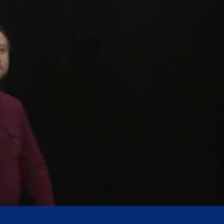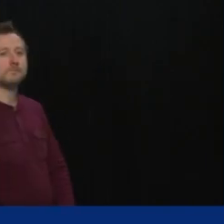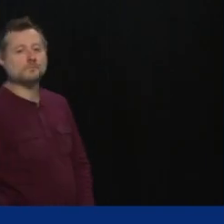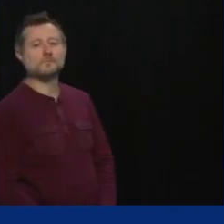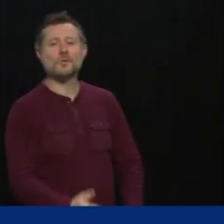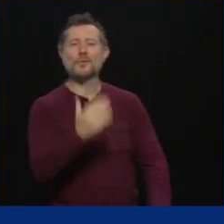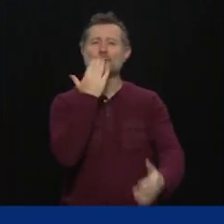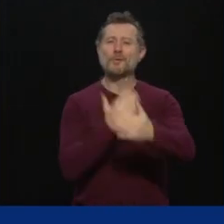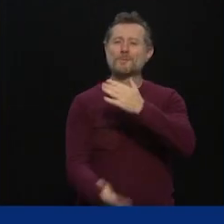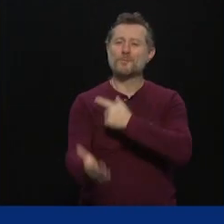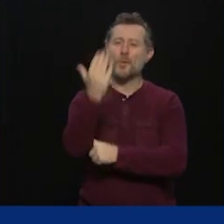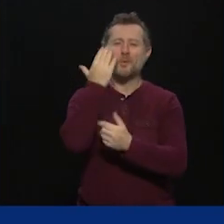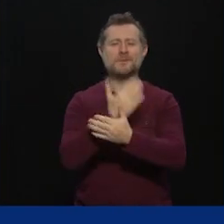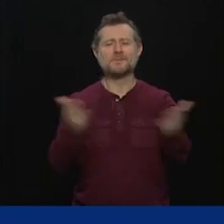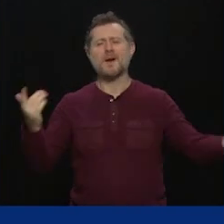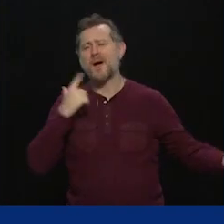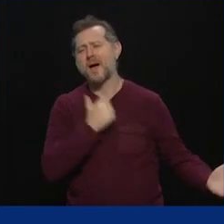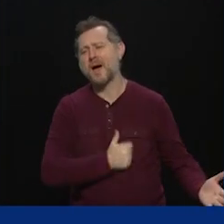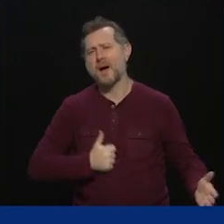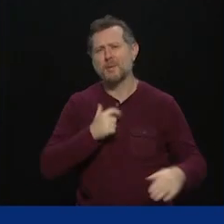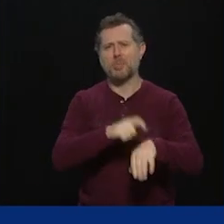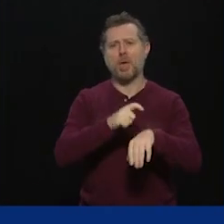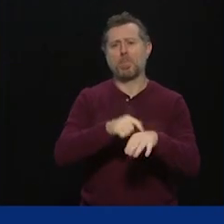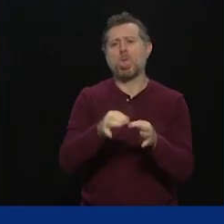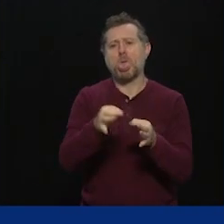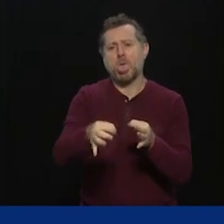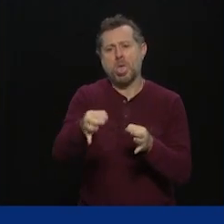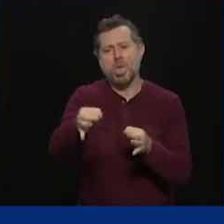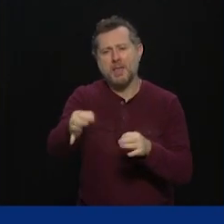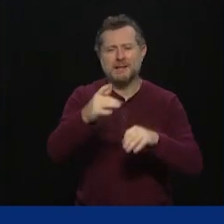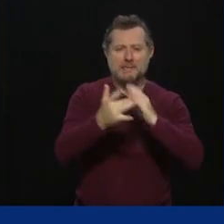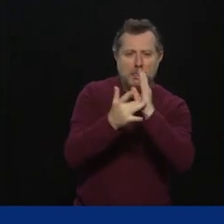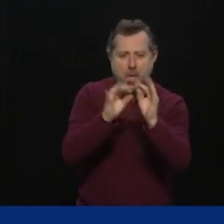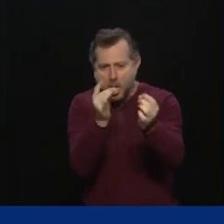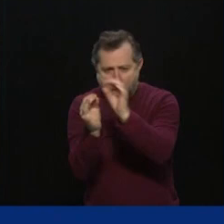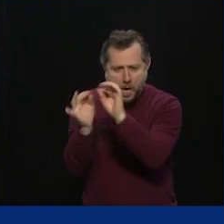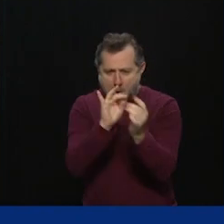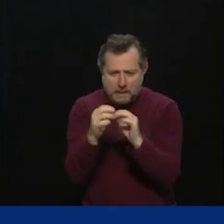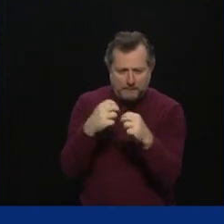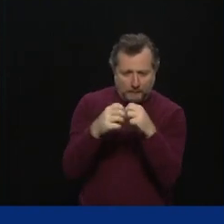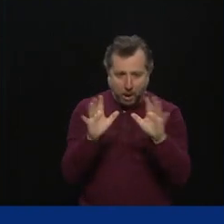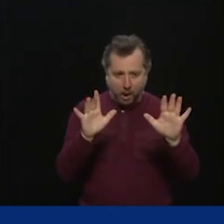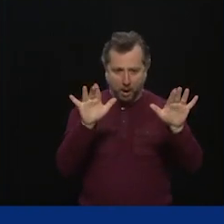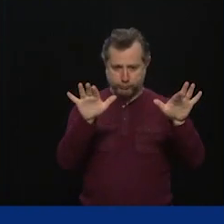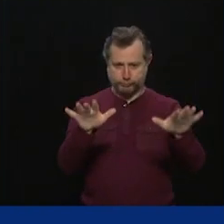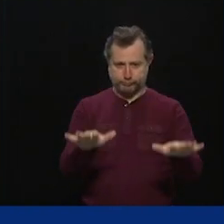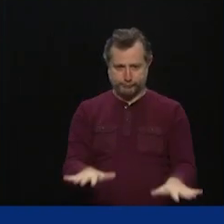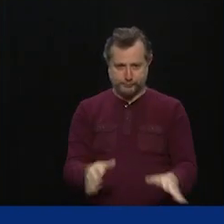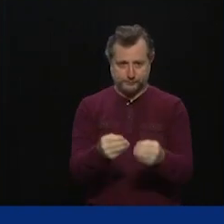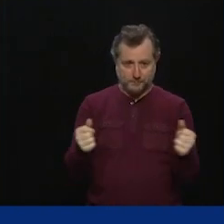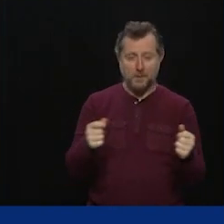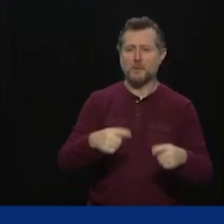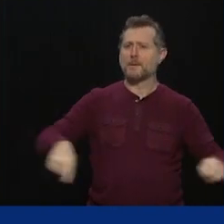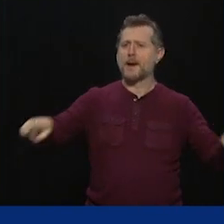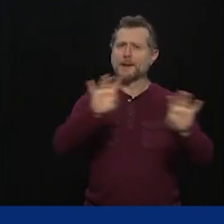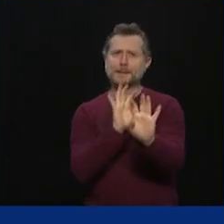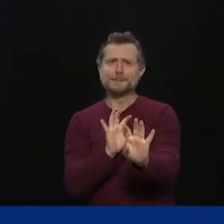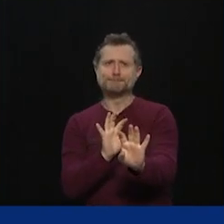Good morning, everyone. Apologize for the delay, a couple technical difficulties, but we've worked through them, and I know you're a very patient group of people, right? Thank